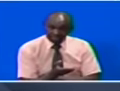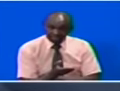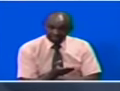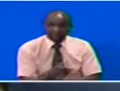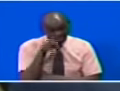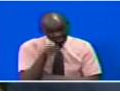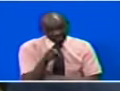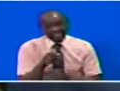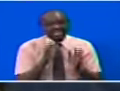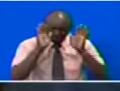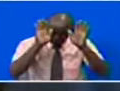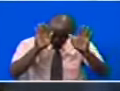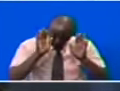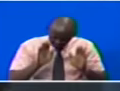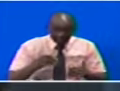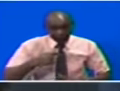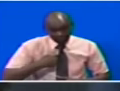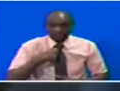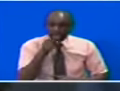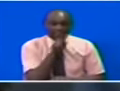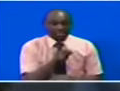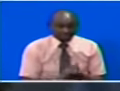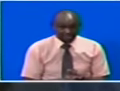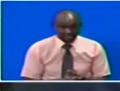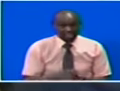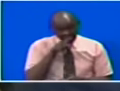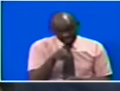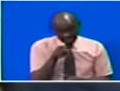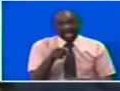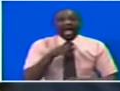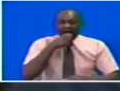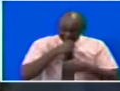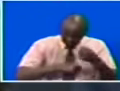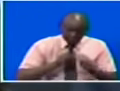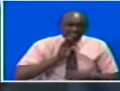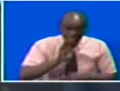So this is very important for me to mention. Kwamba hii ni hatua ya kwanza.